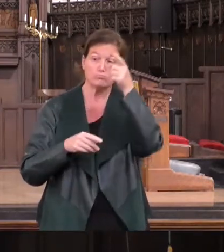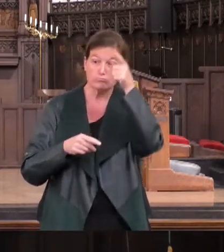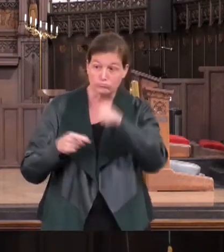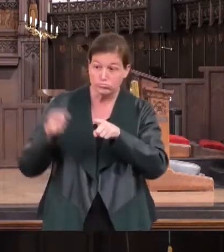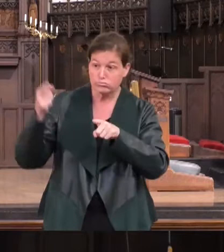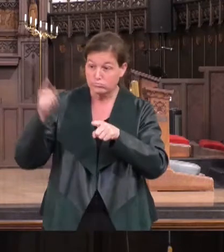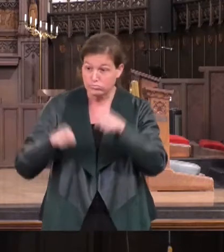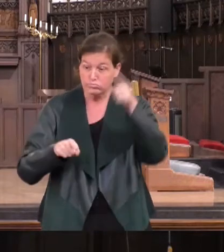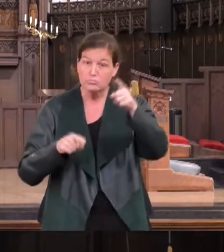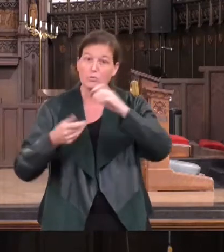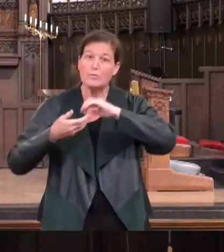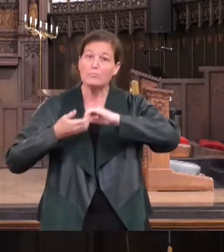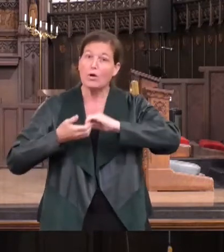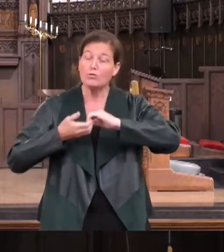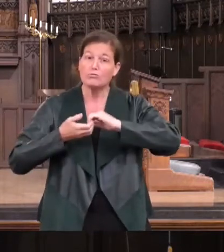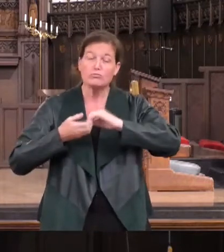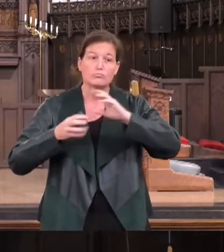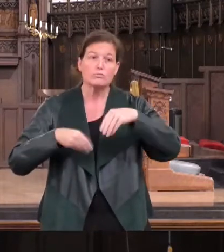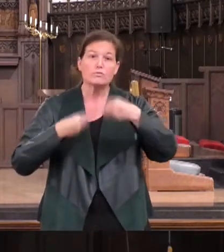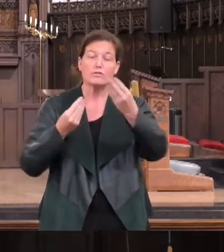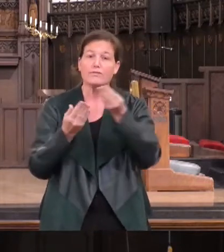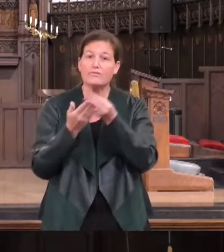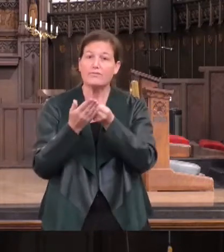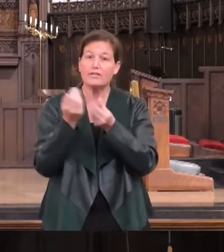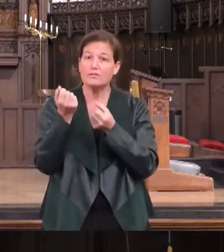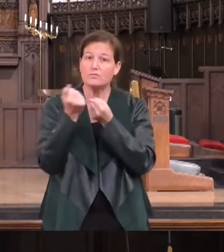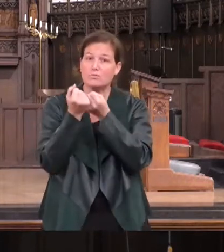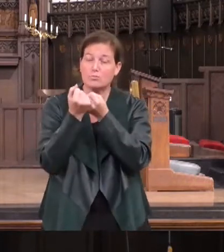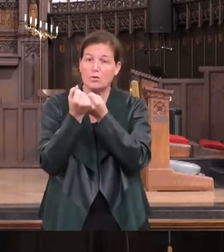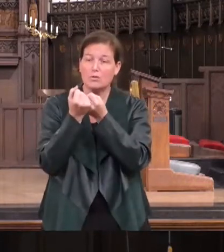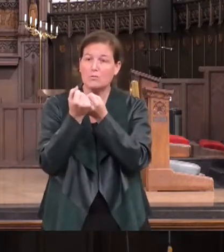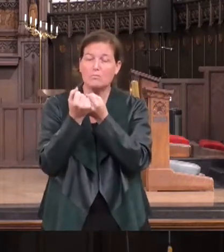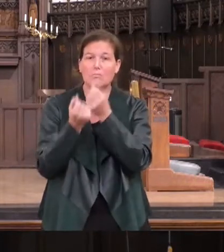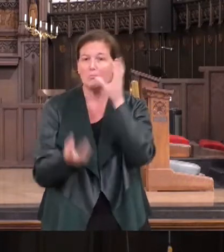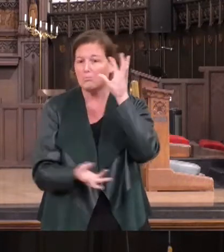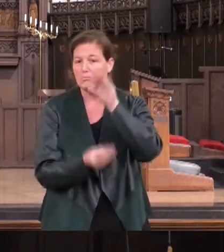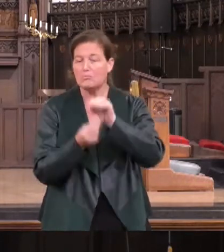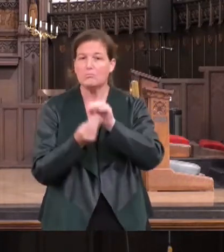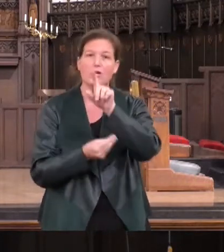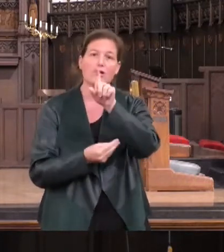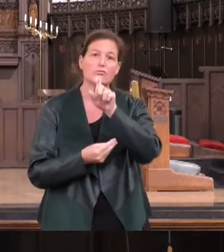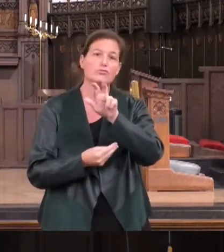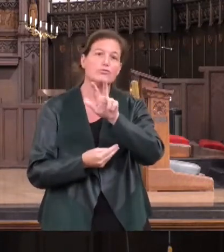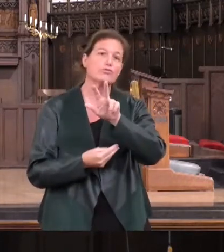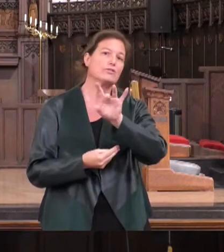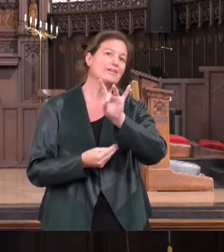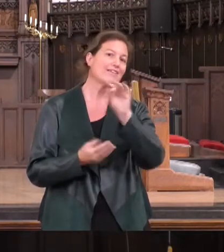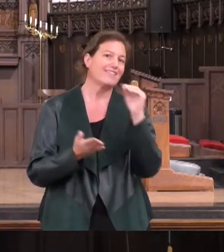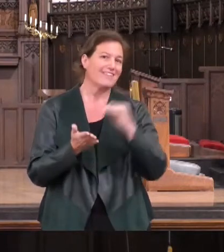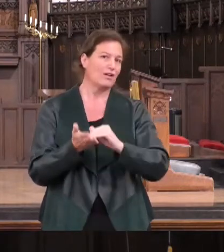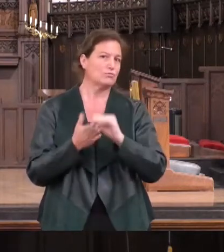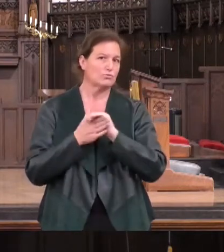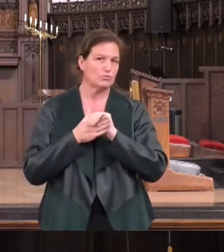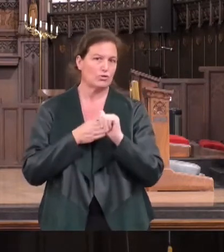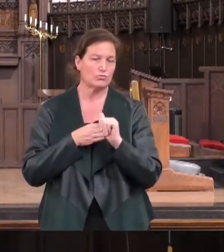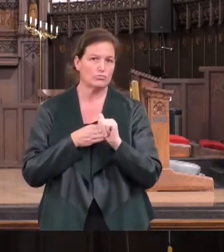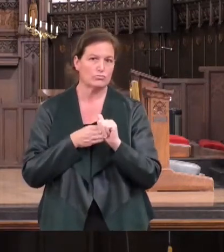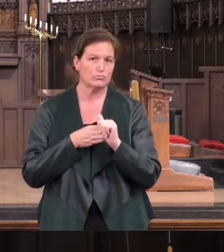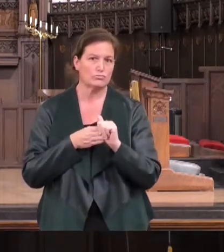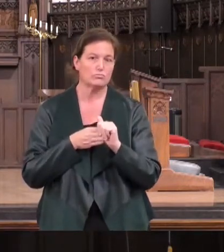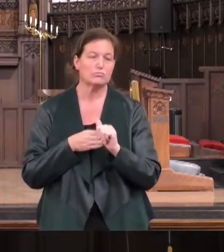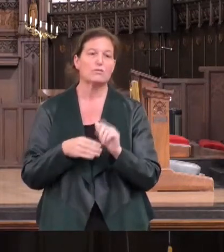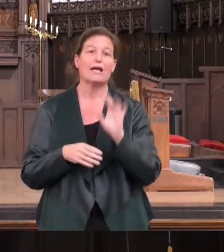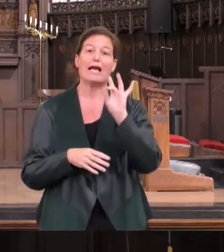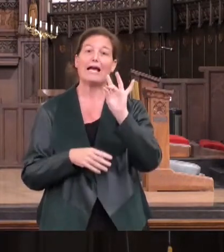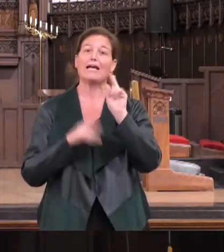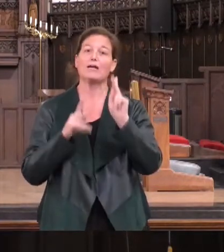mission partners by giving financial support totaling $138,000. 8 people were